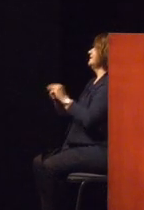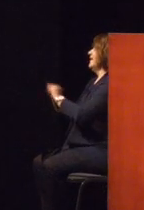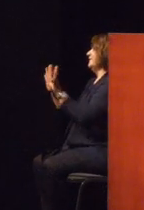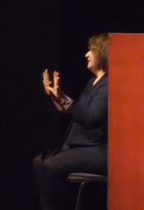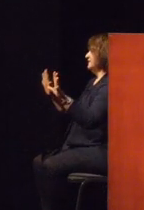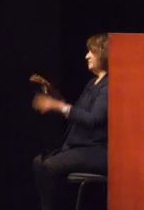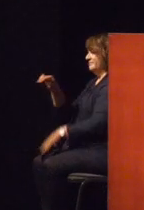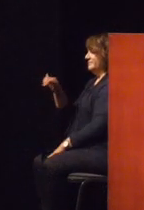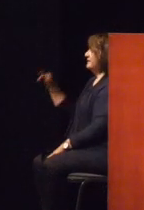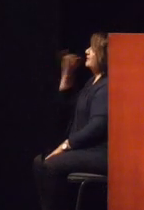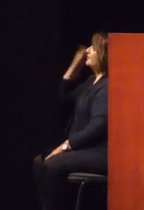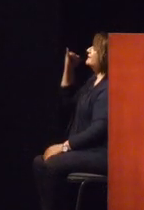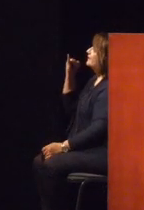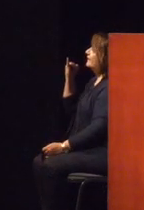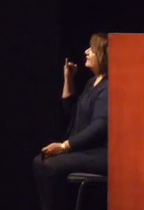And the same thing